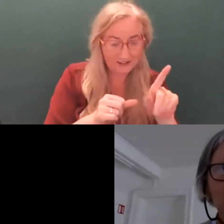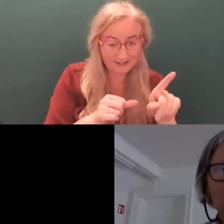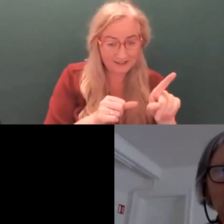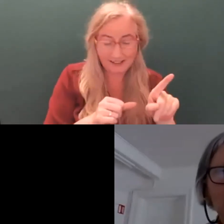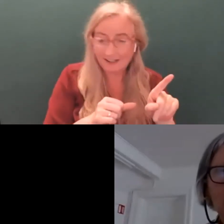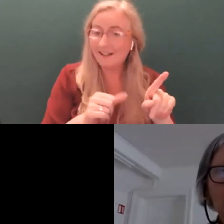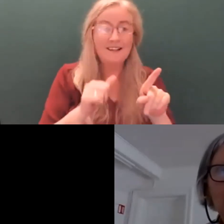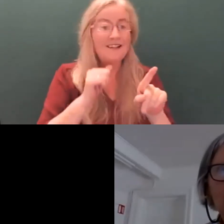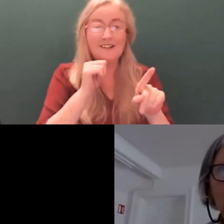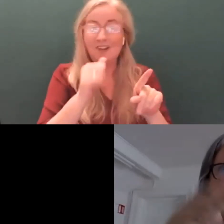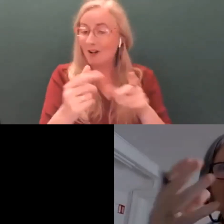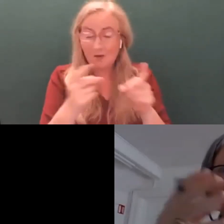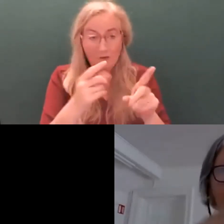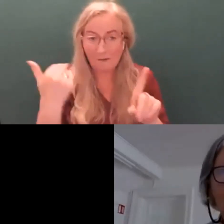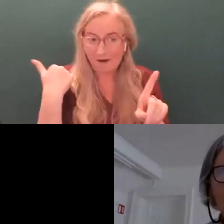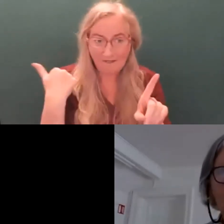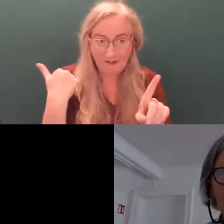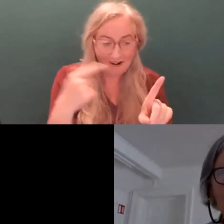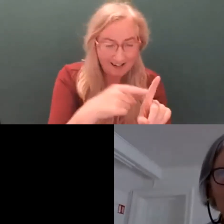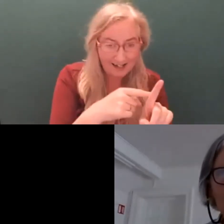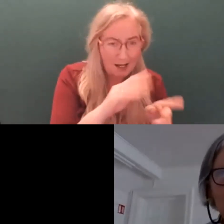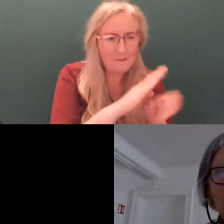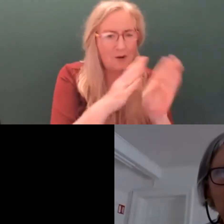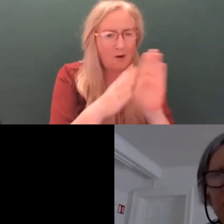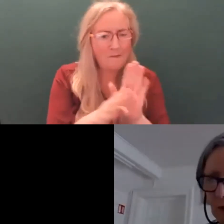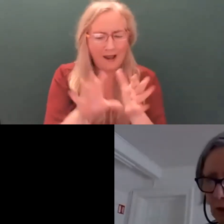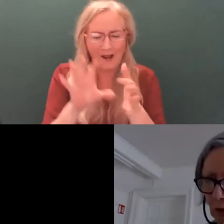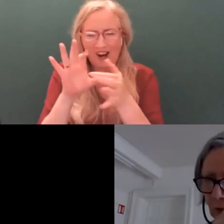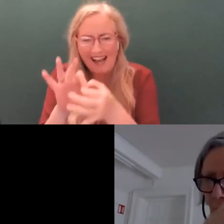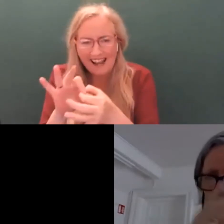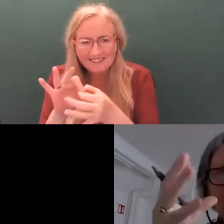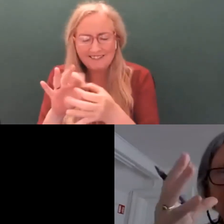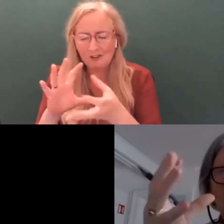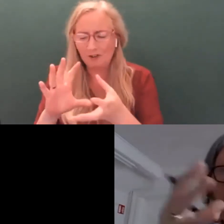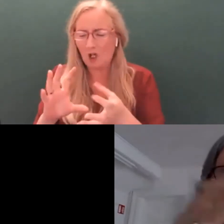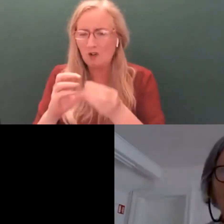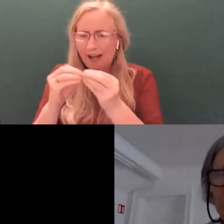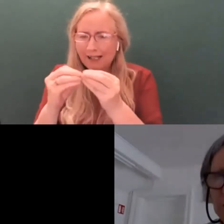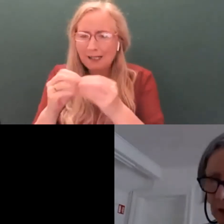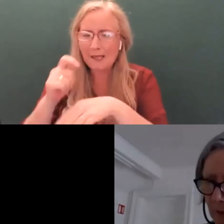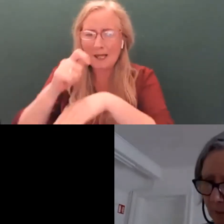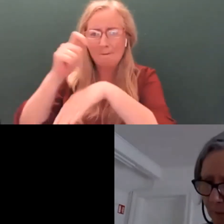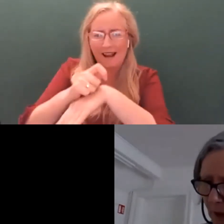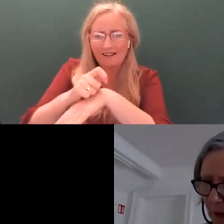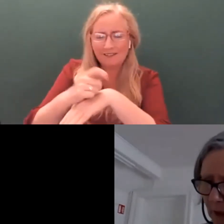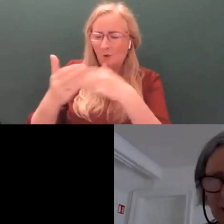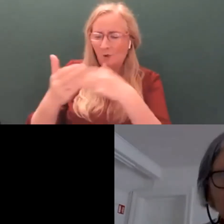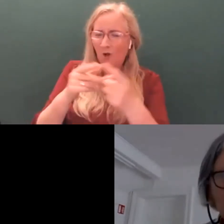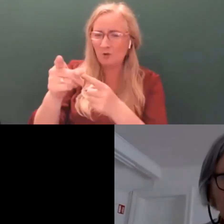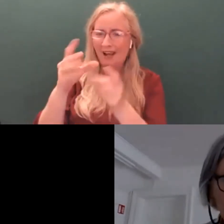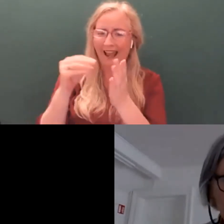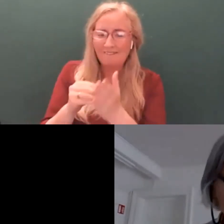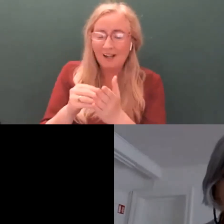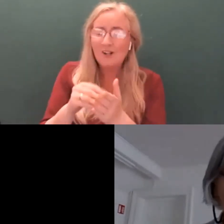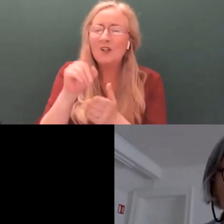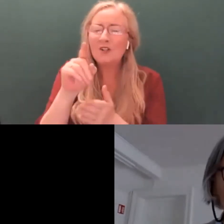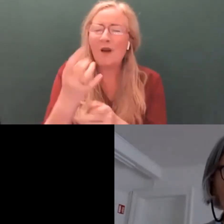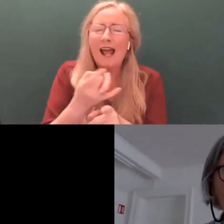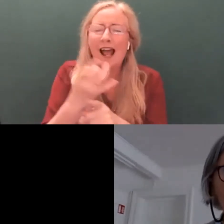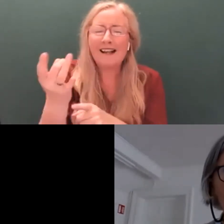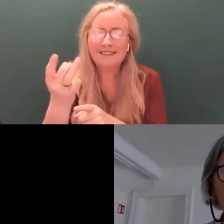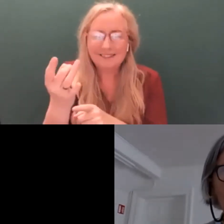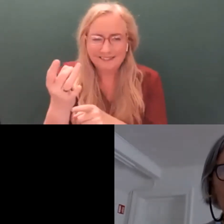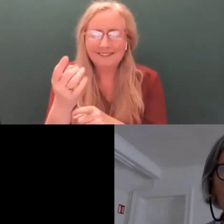having done it before to really connecting and creating sort of the best of what you had. Can I ask you before we go to